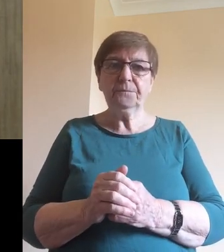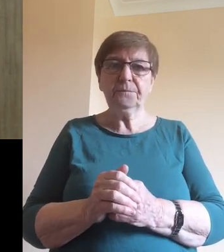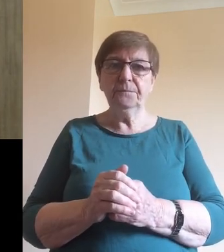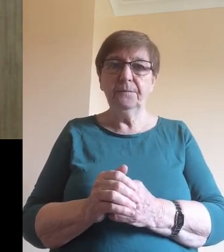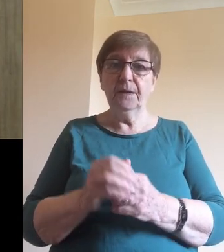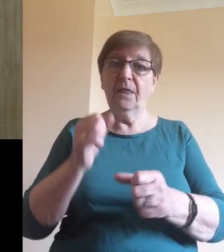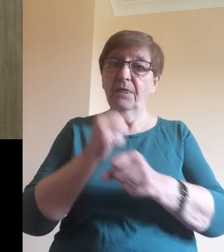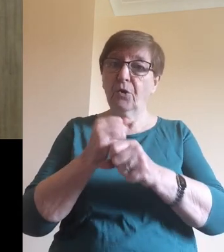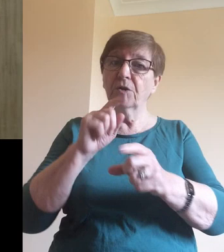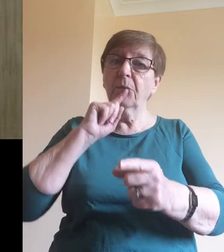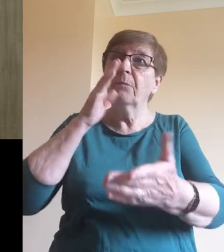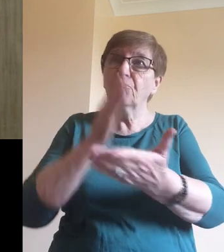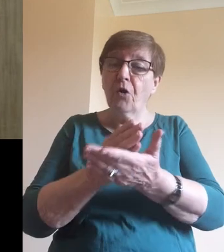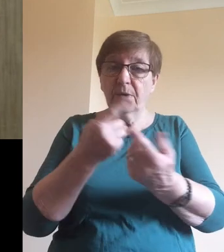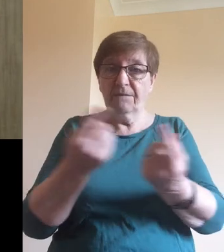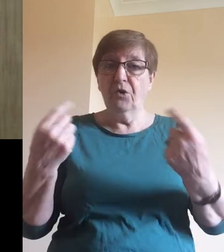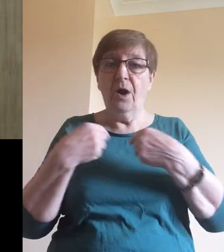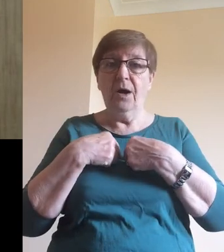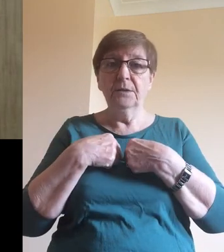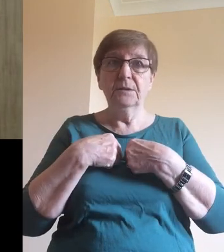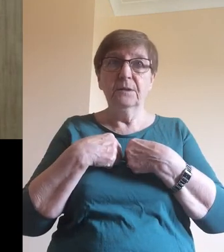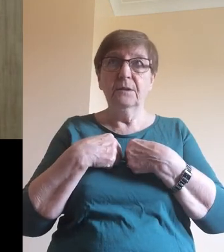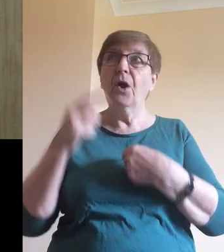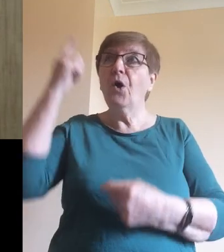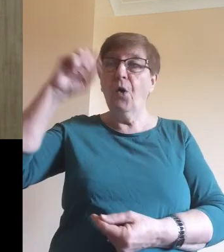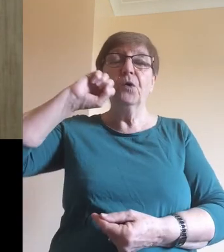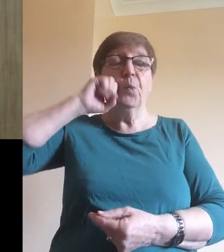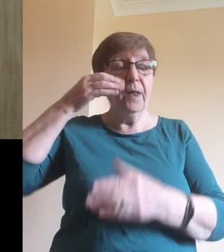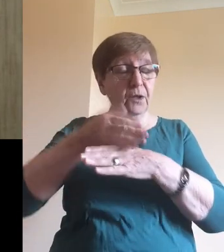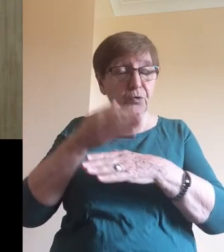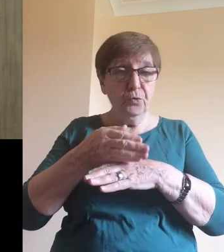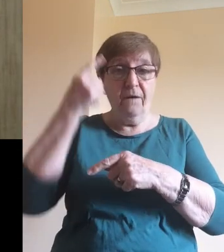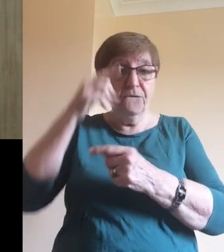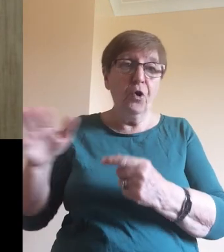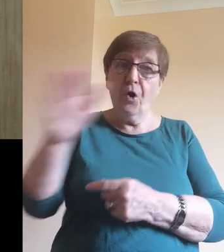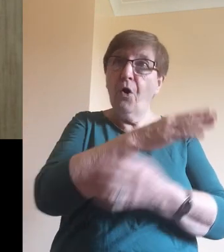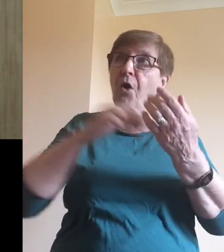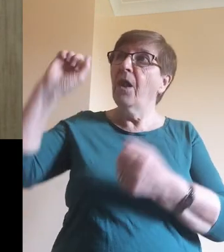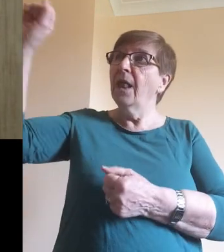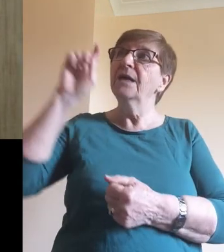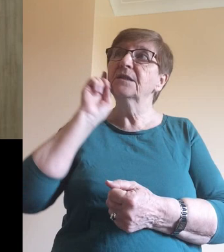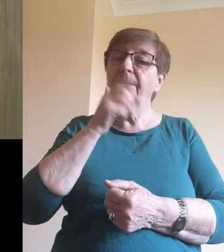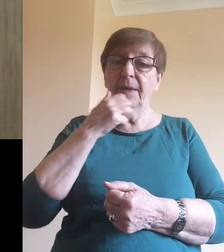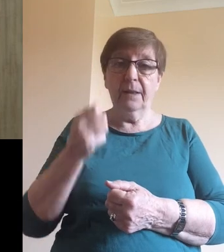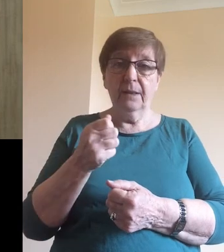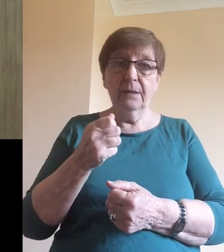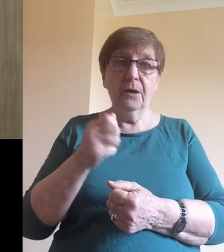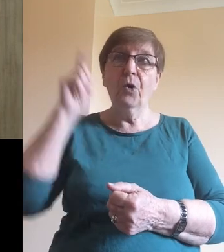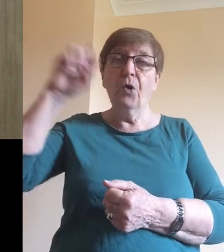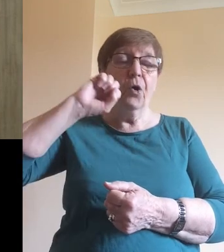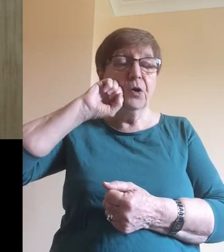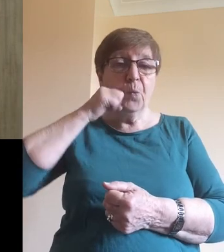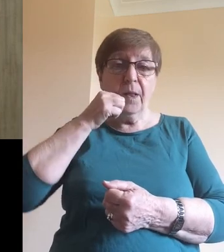And the gospel promise is that God will do for all his people, and God will do for all